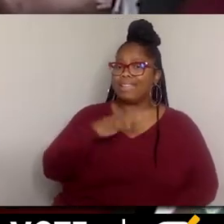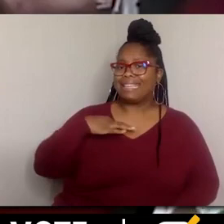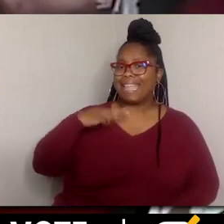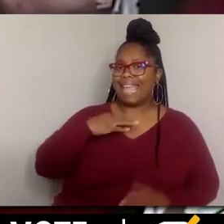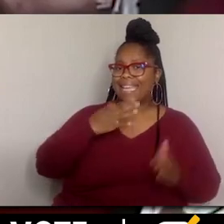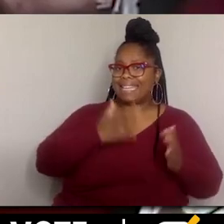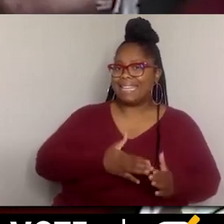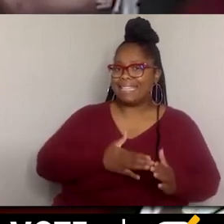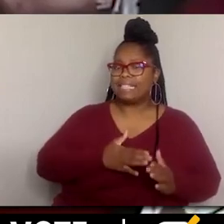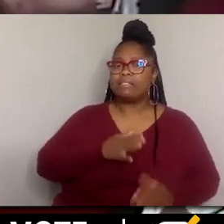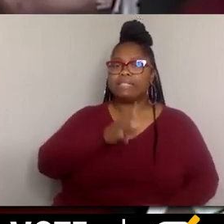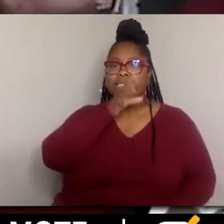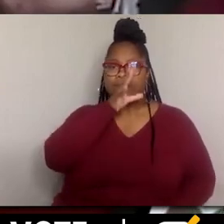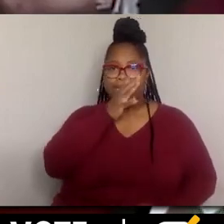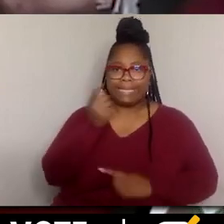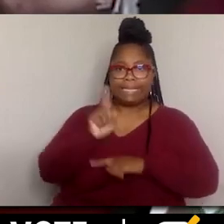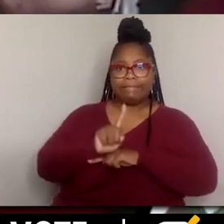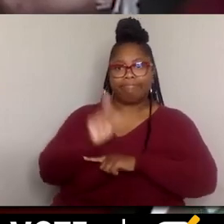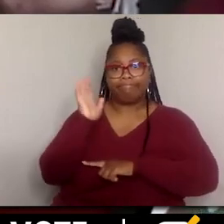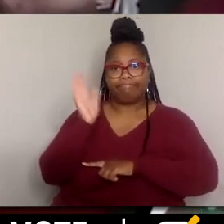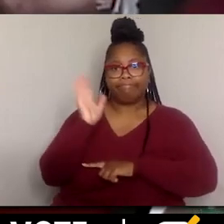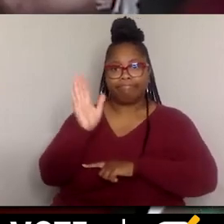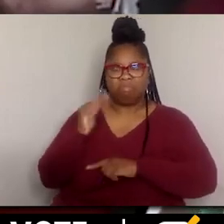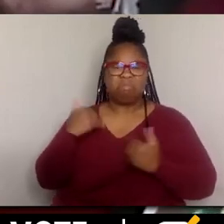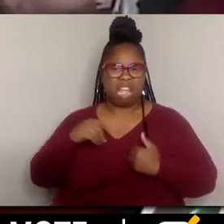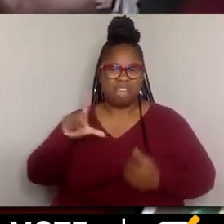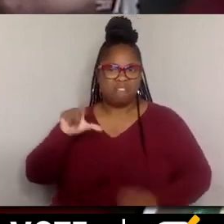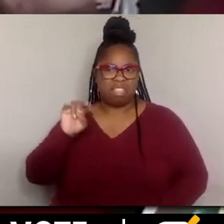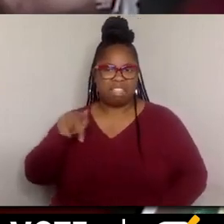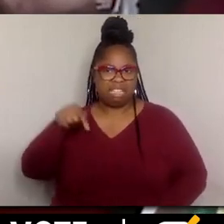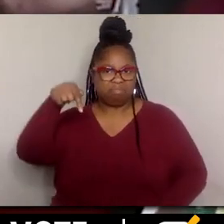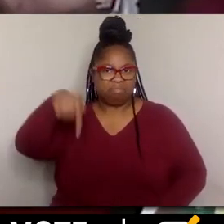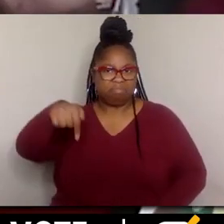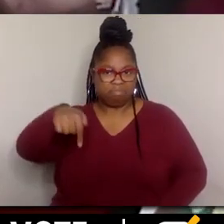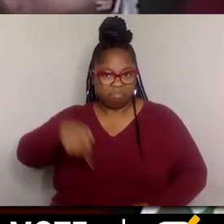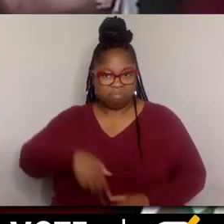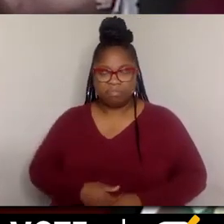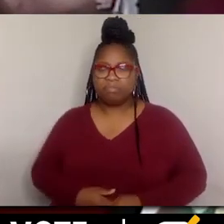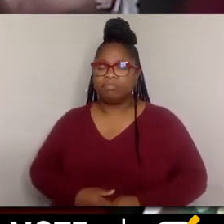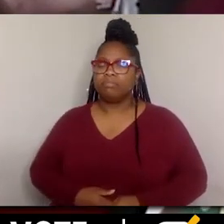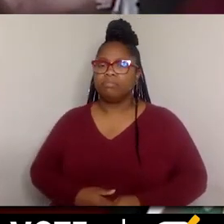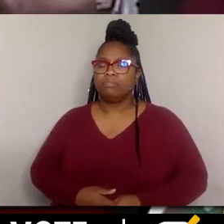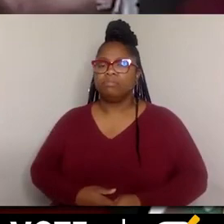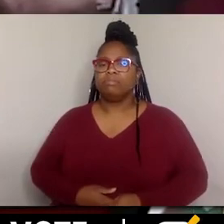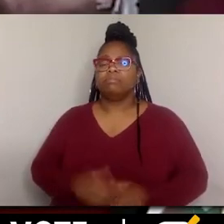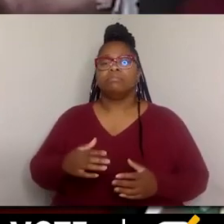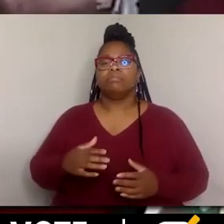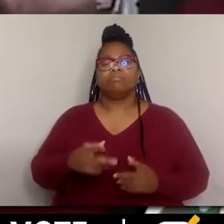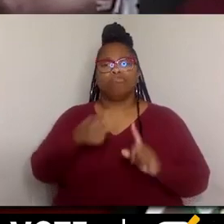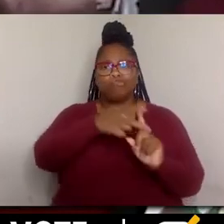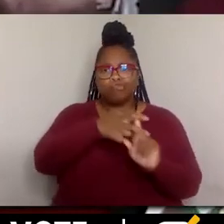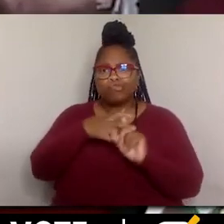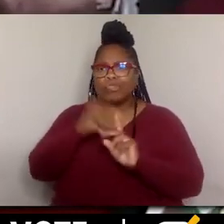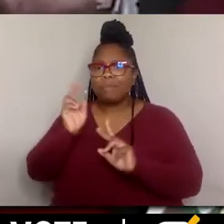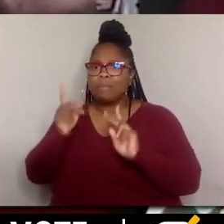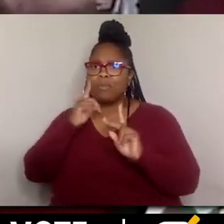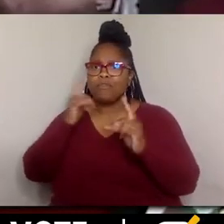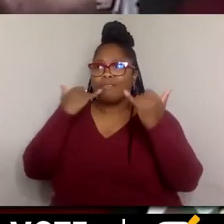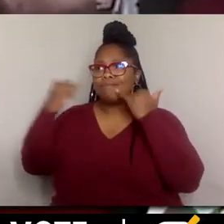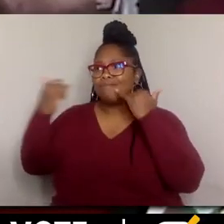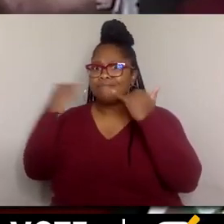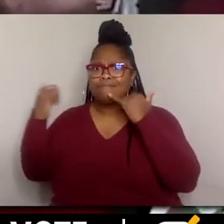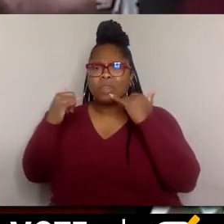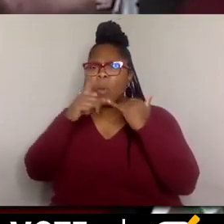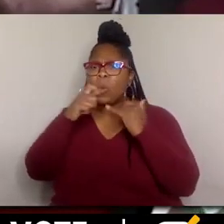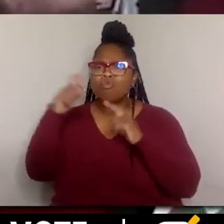See the link in the chat below. When it comes to recruiting phone bankers, the top spot goes